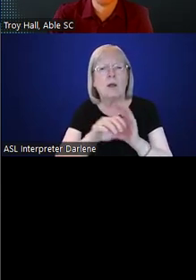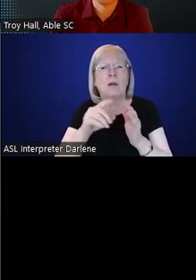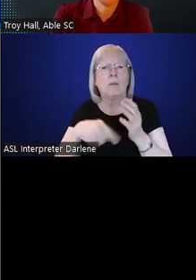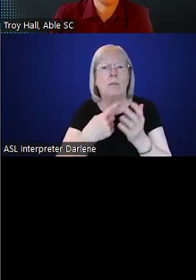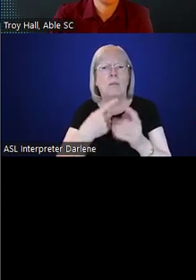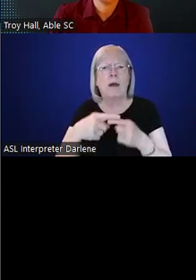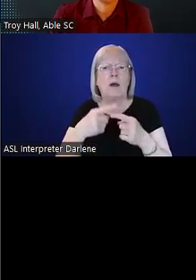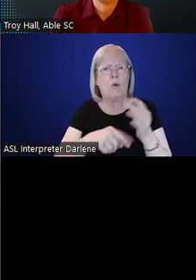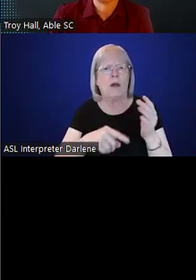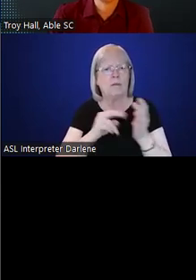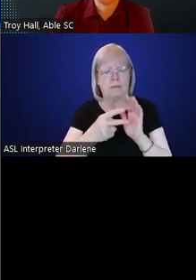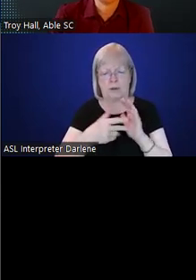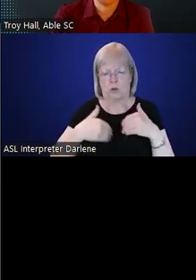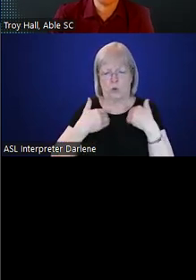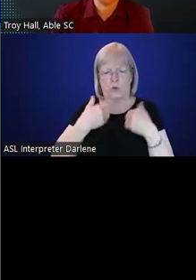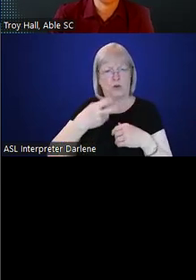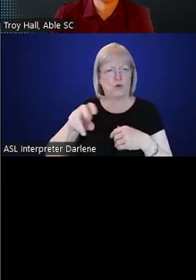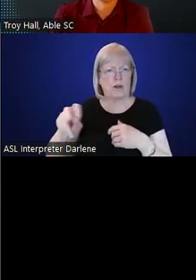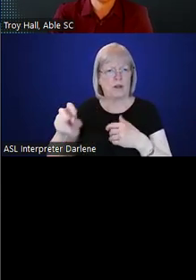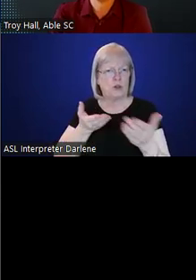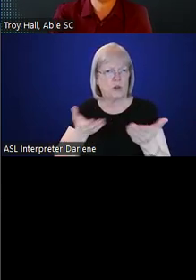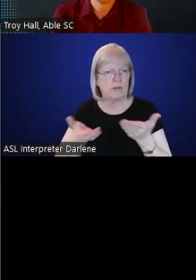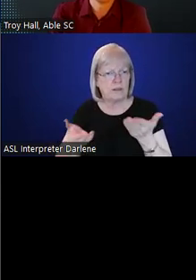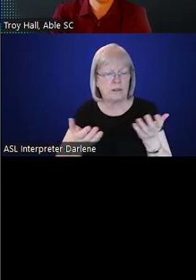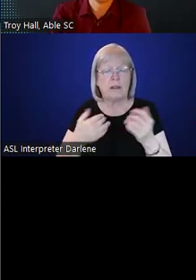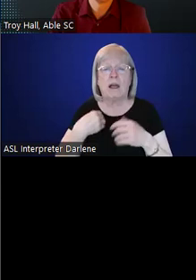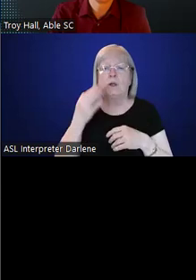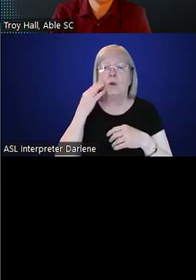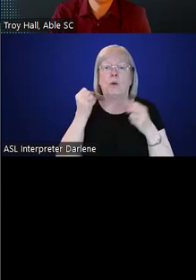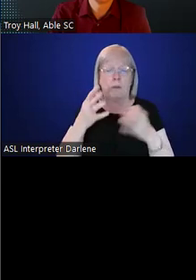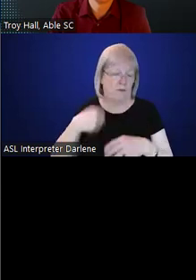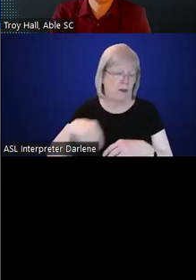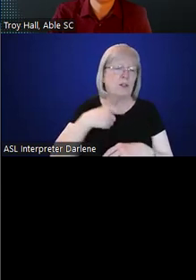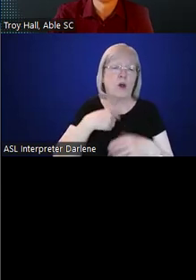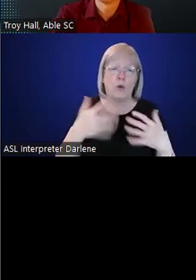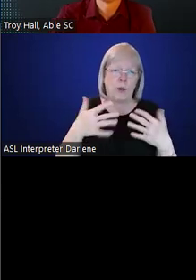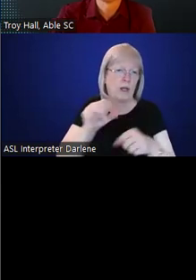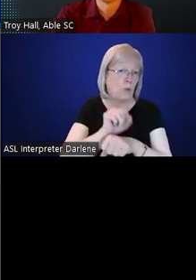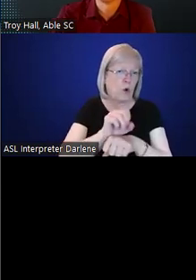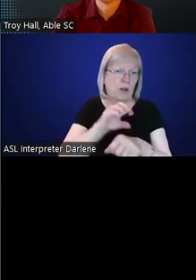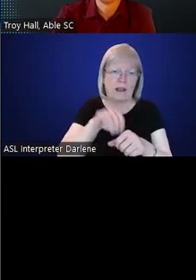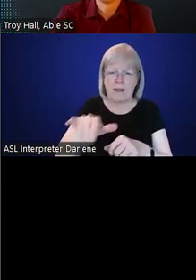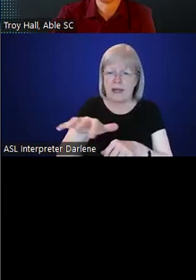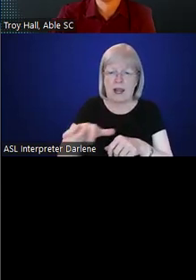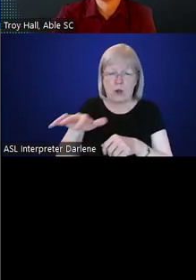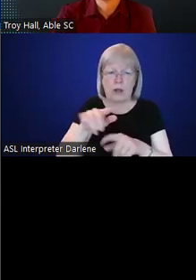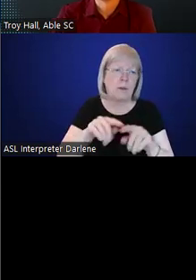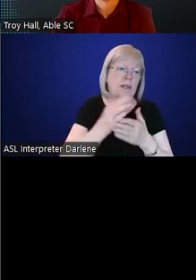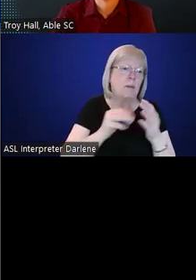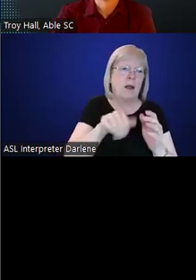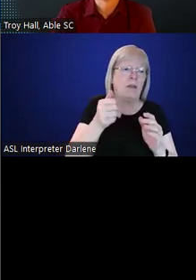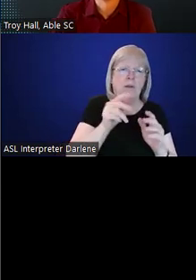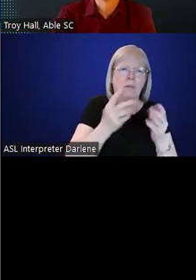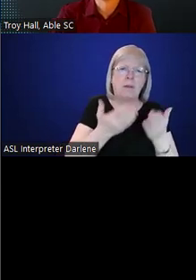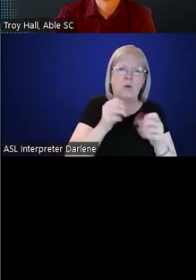services are. What does that even mean? I know a lot of us are probably working directly in that field, but maybe some of us are a little adjacent.